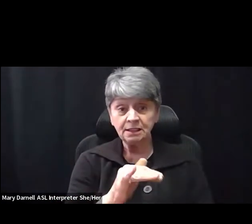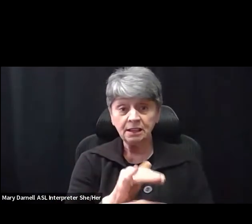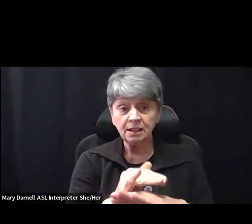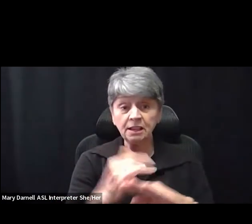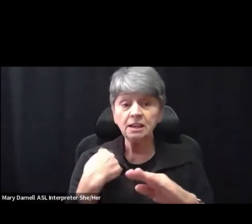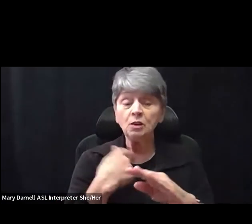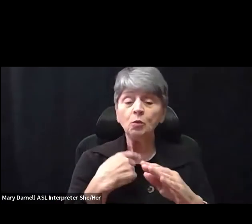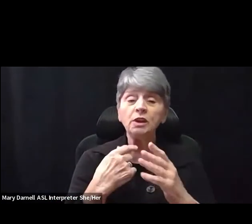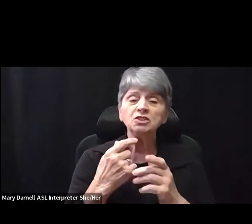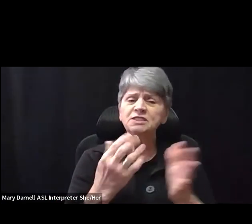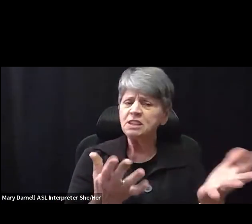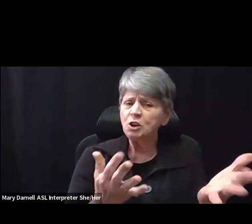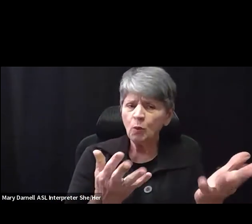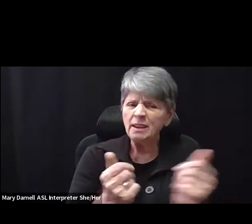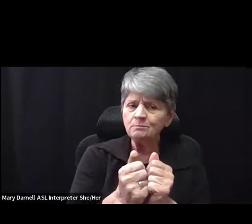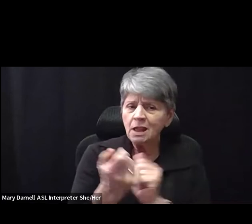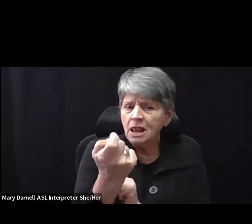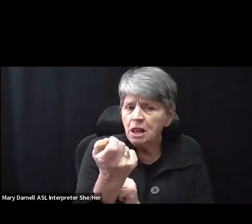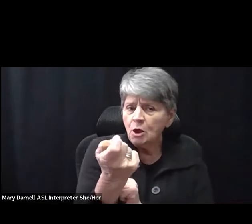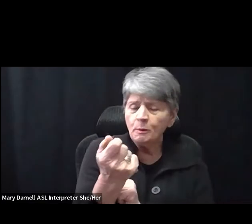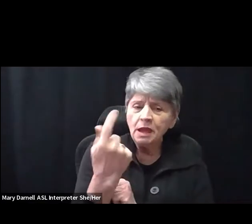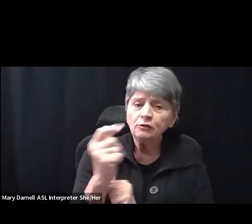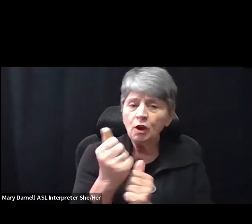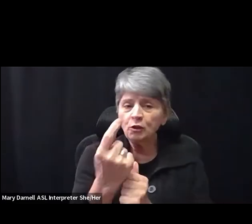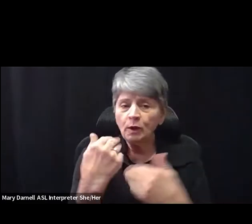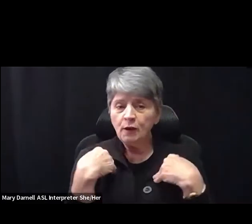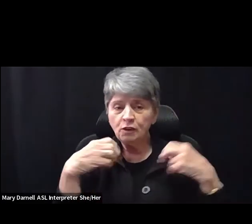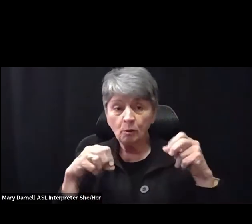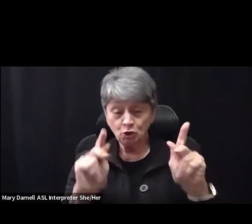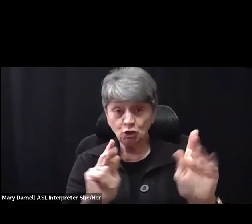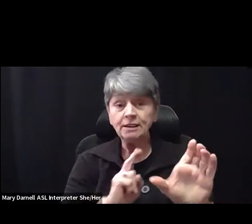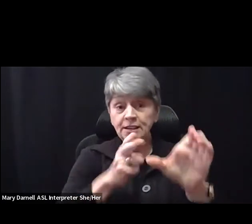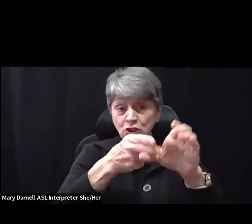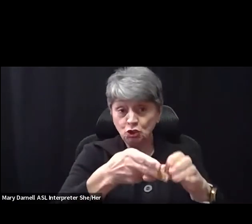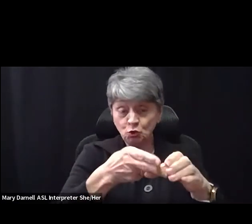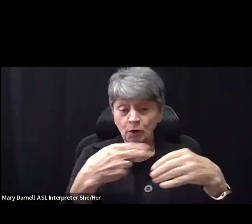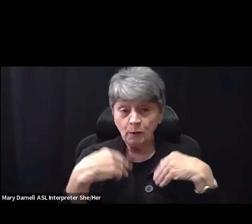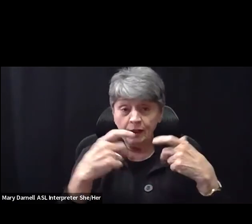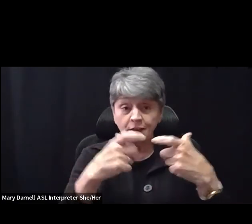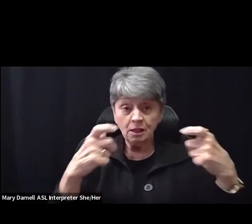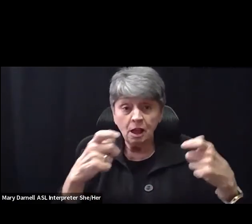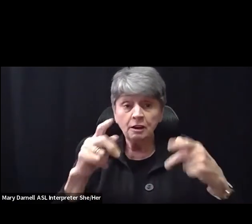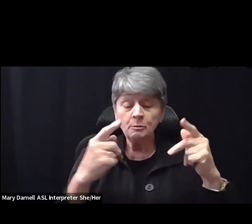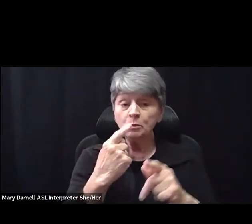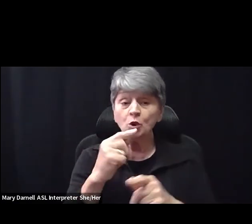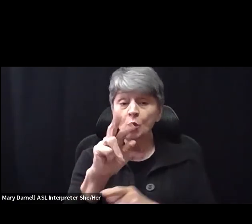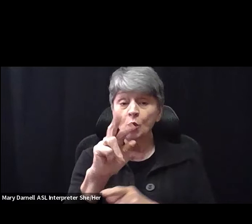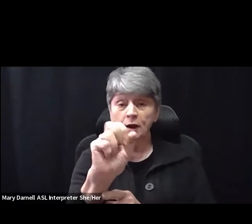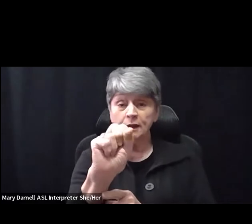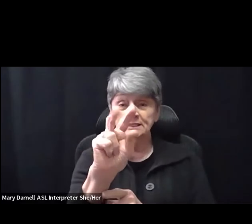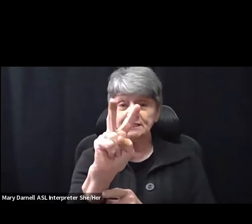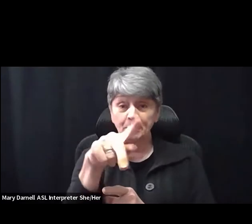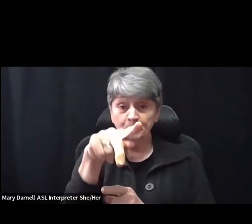We're just giving it a minute or two for everyone to have a chance to join. We have a lot of folks that have RSVP'd tonight